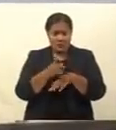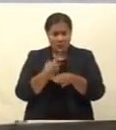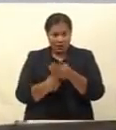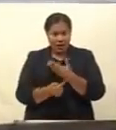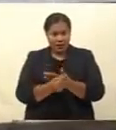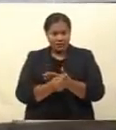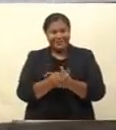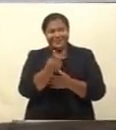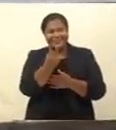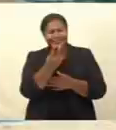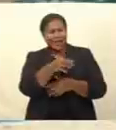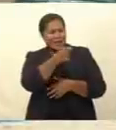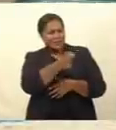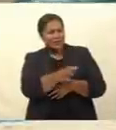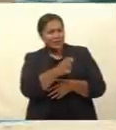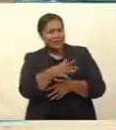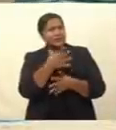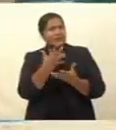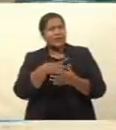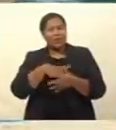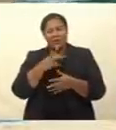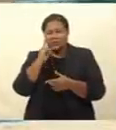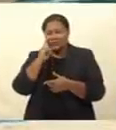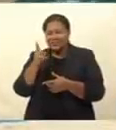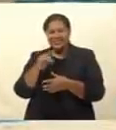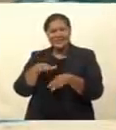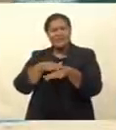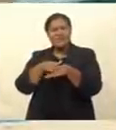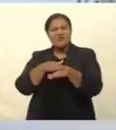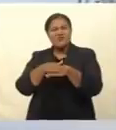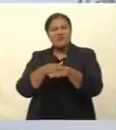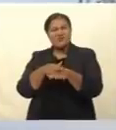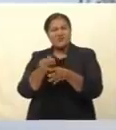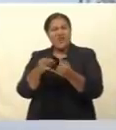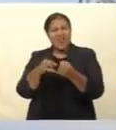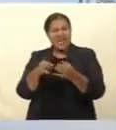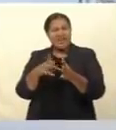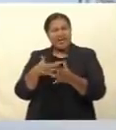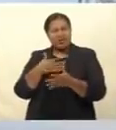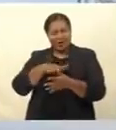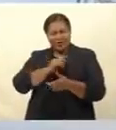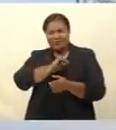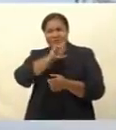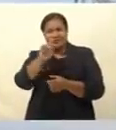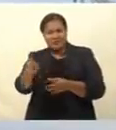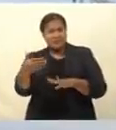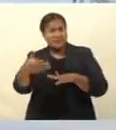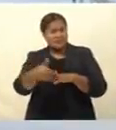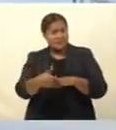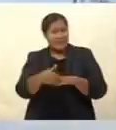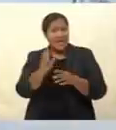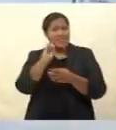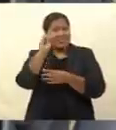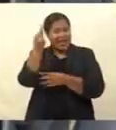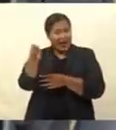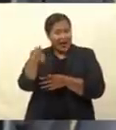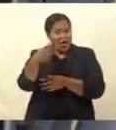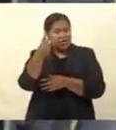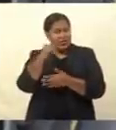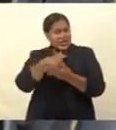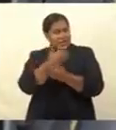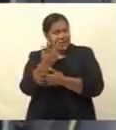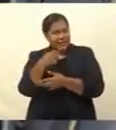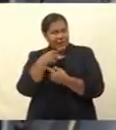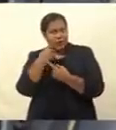and Romano took advantage of Fiji's Blue Lane initiative and were scheduled to berth at Ndenarau. But 3 days away, they were informed